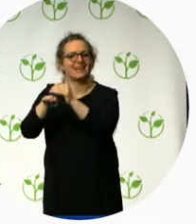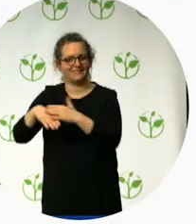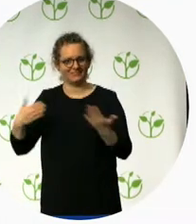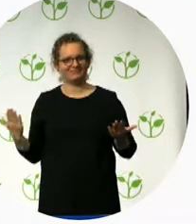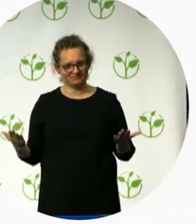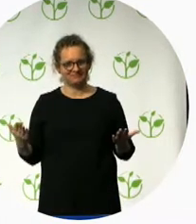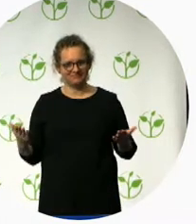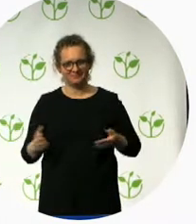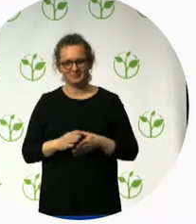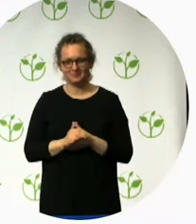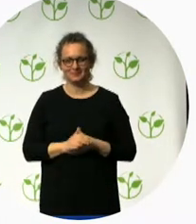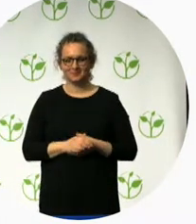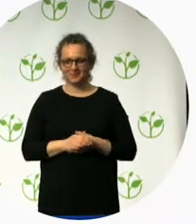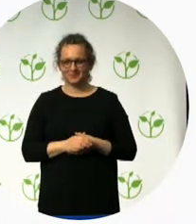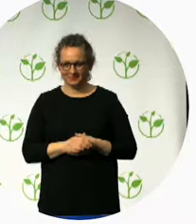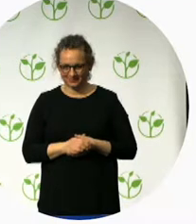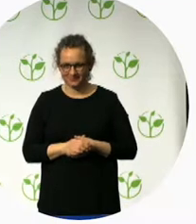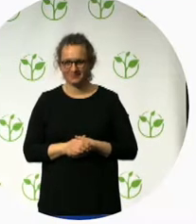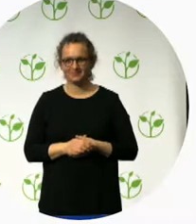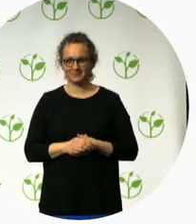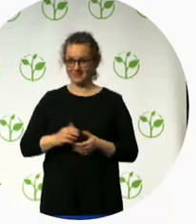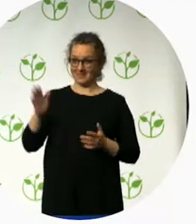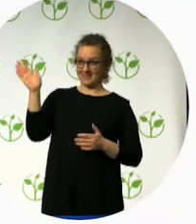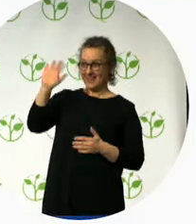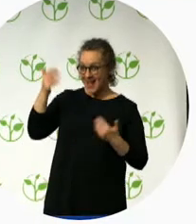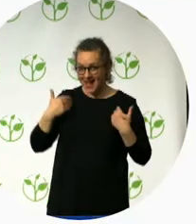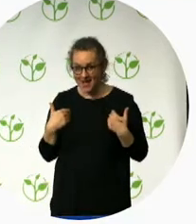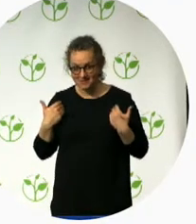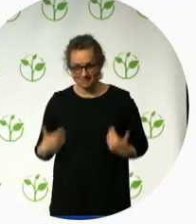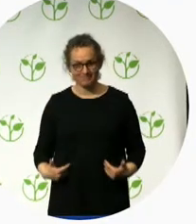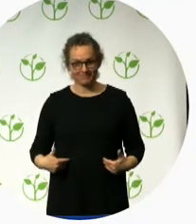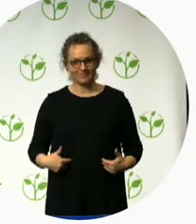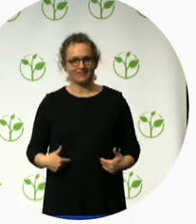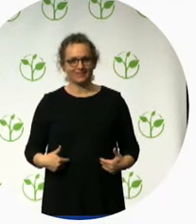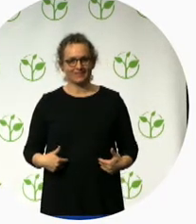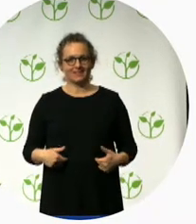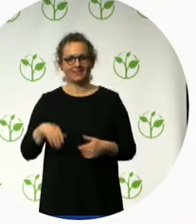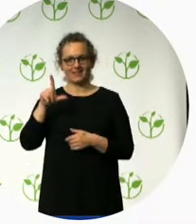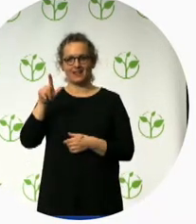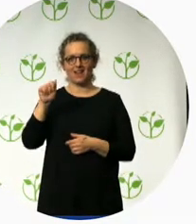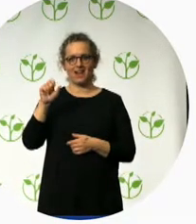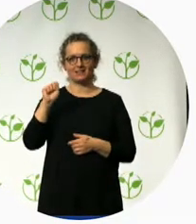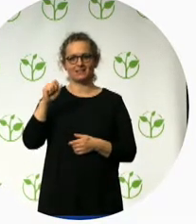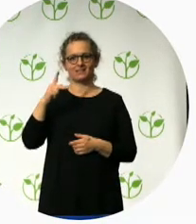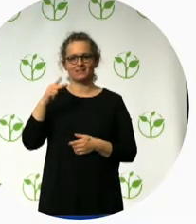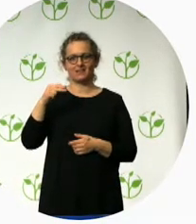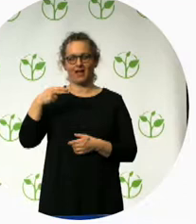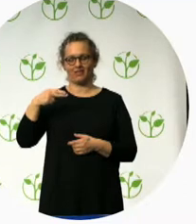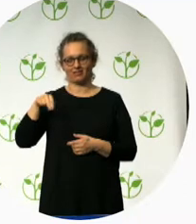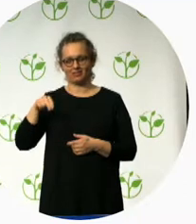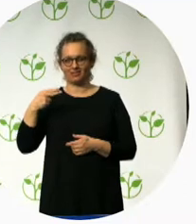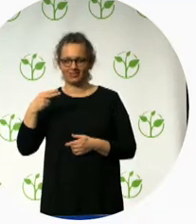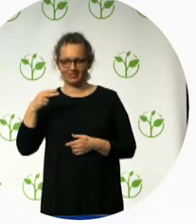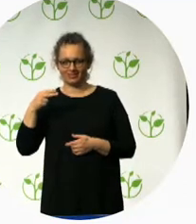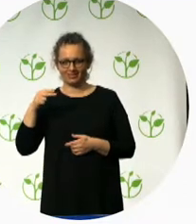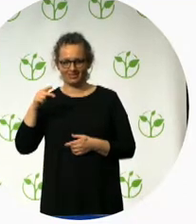profession. I'm actually here today not to present about the work that I have personally done, but to